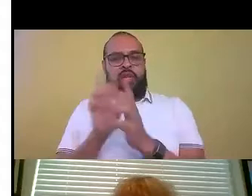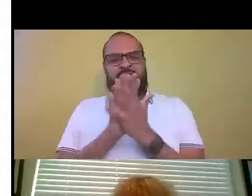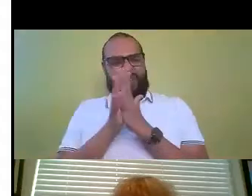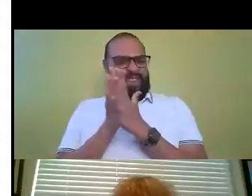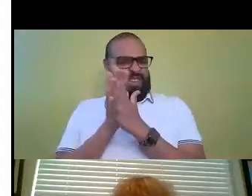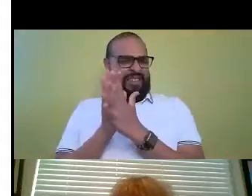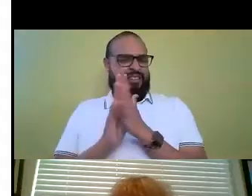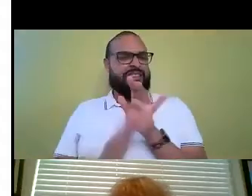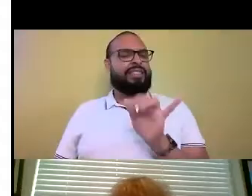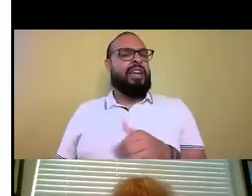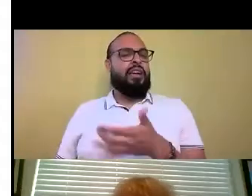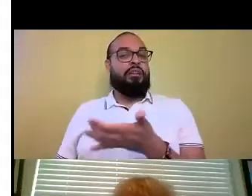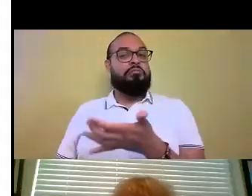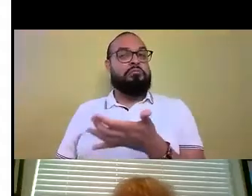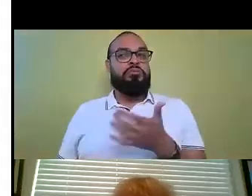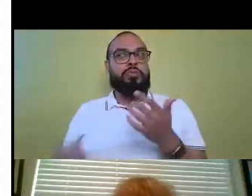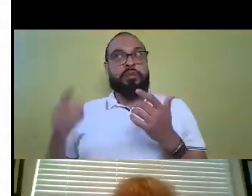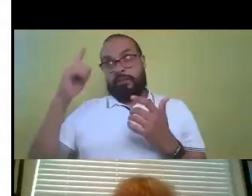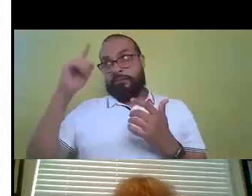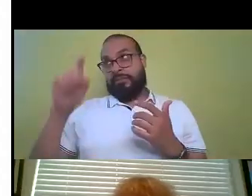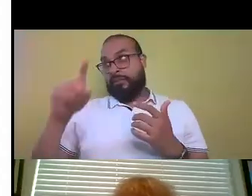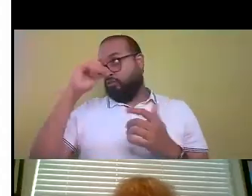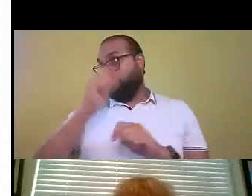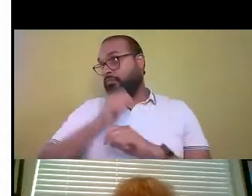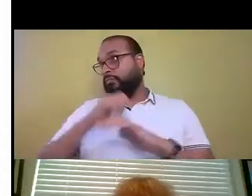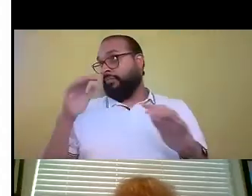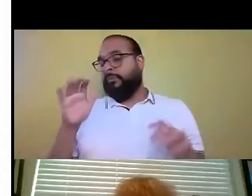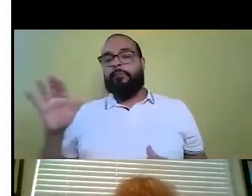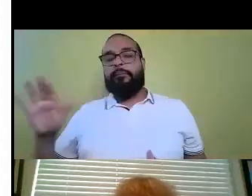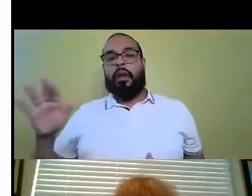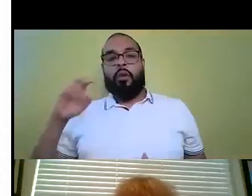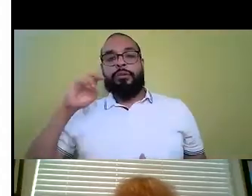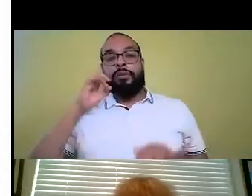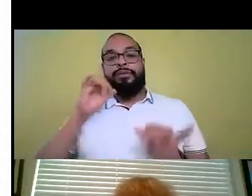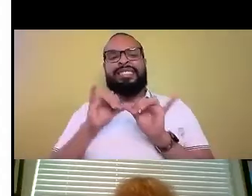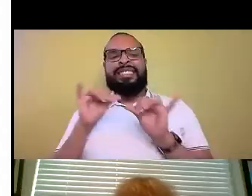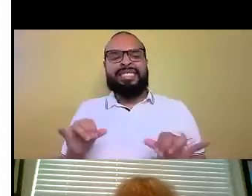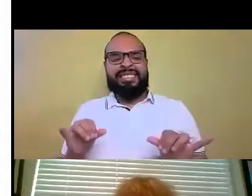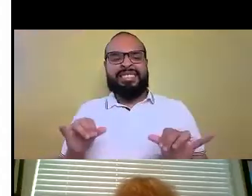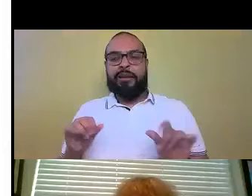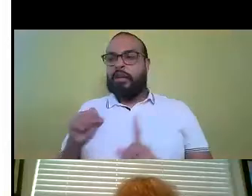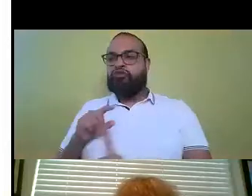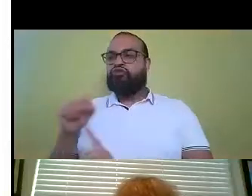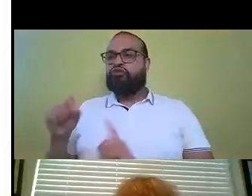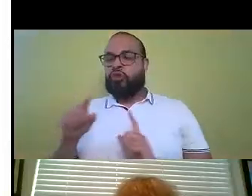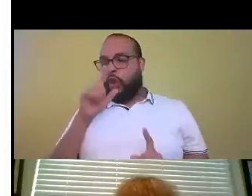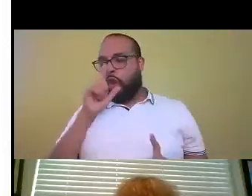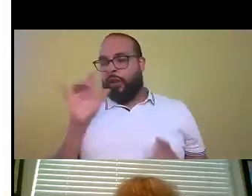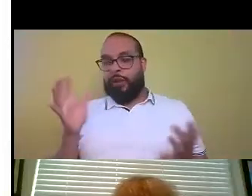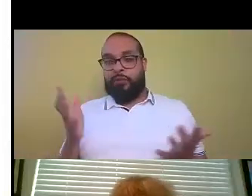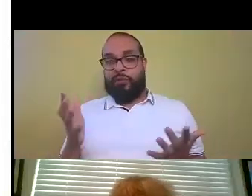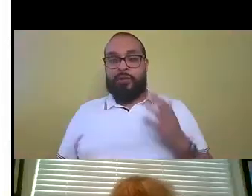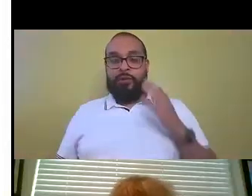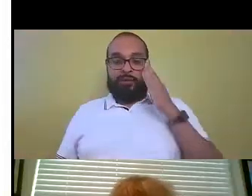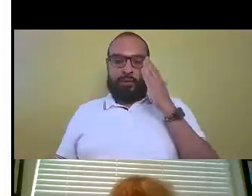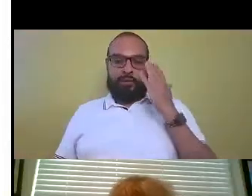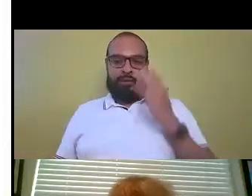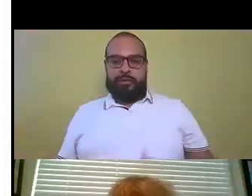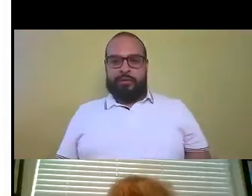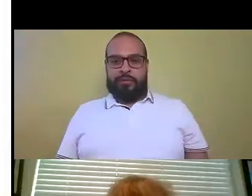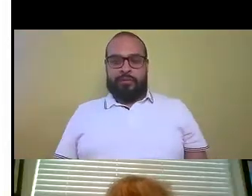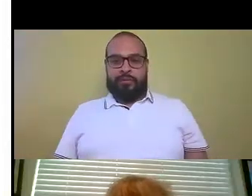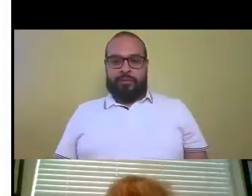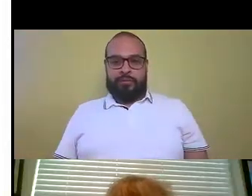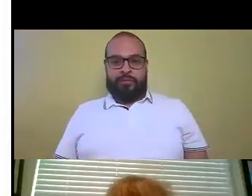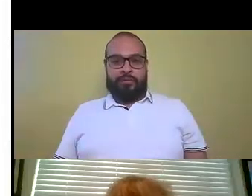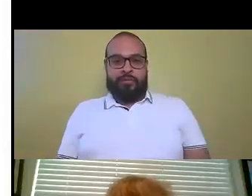nervous system experiencing? Because this little nervous system is trying to stay just right. Our nervous Leslie, yes.